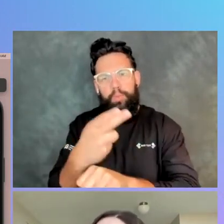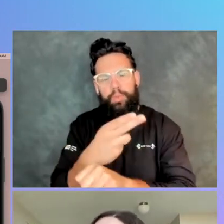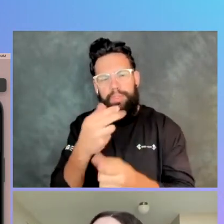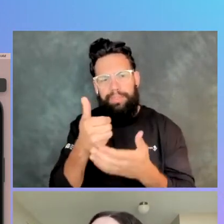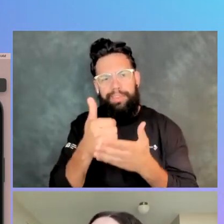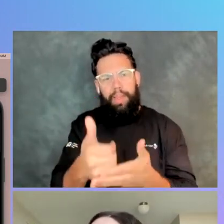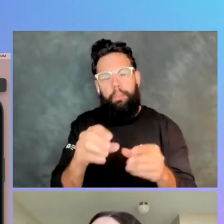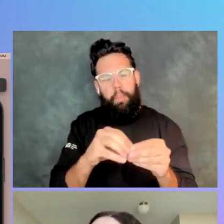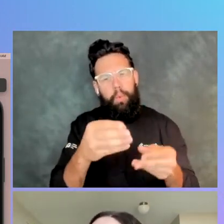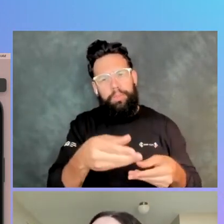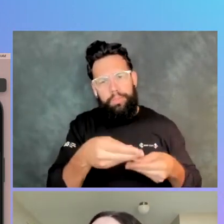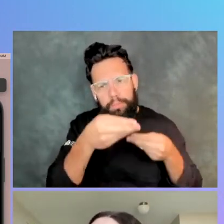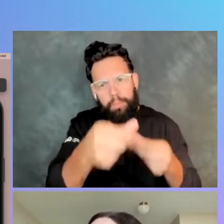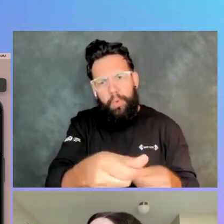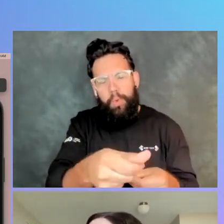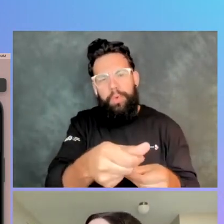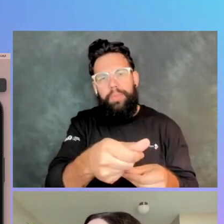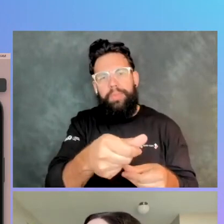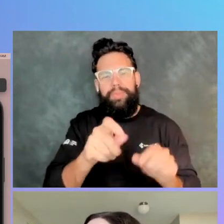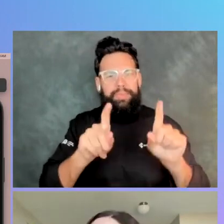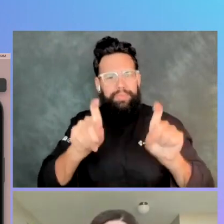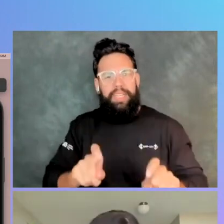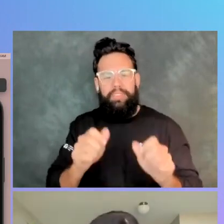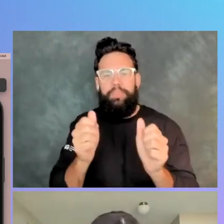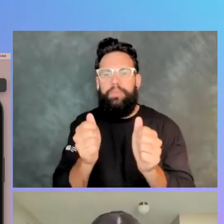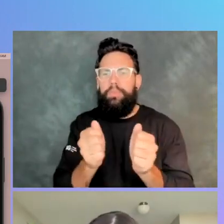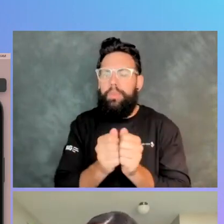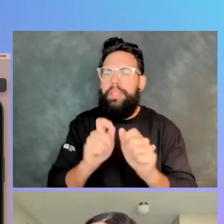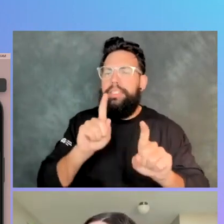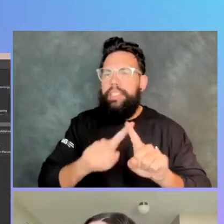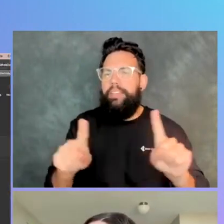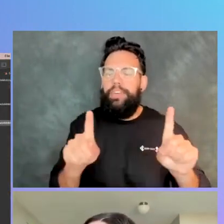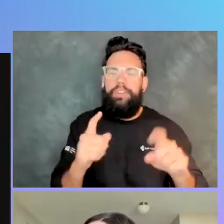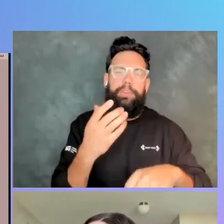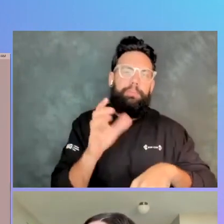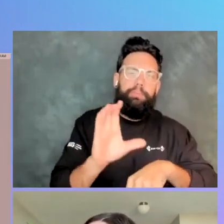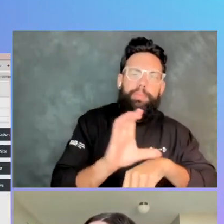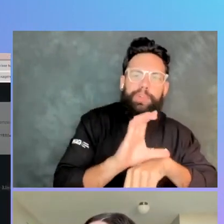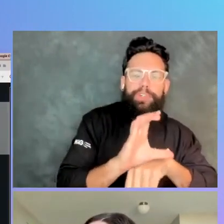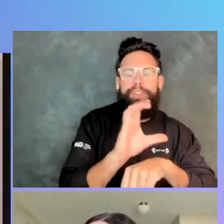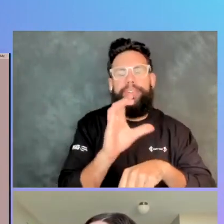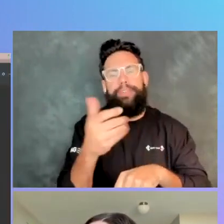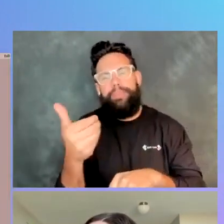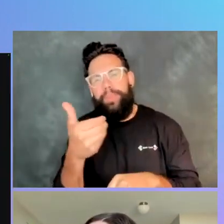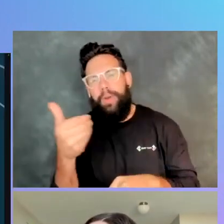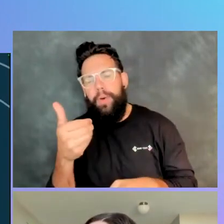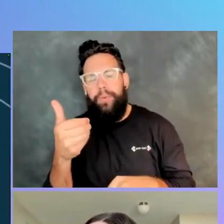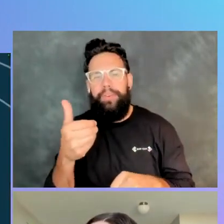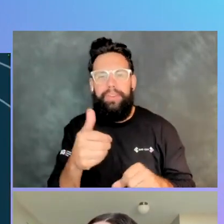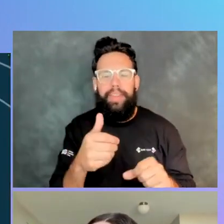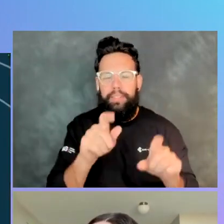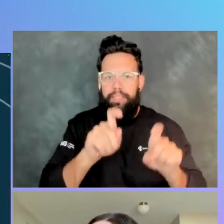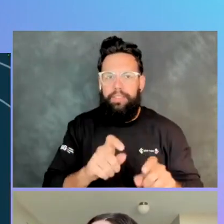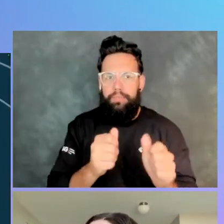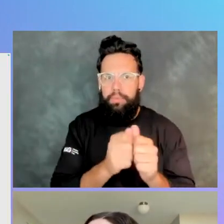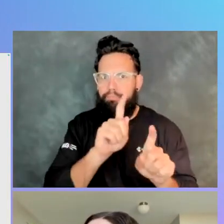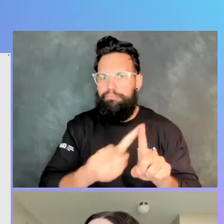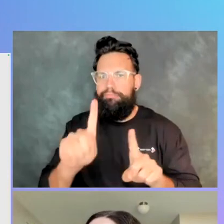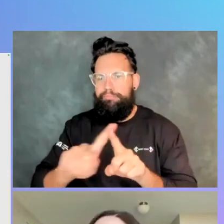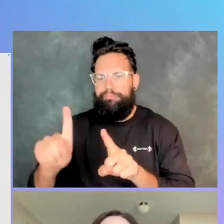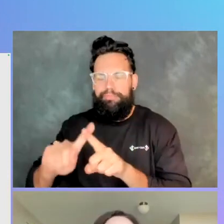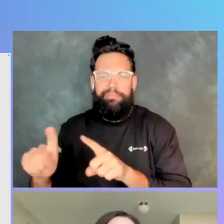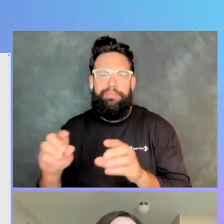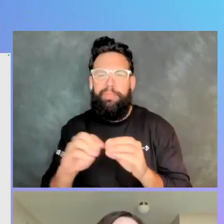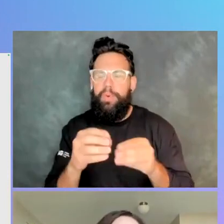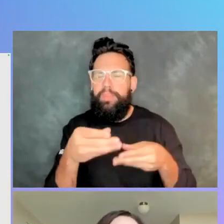device management as part of your testing process. So let me actually head back over to my presentation then so I can talk about that a little bit